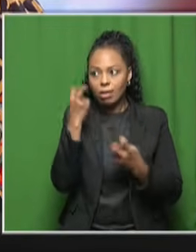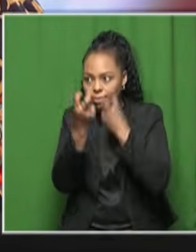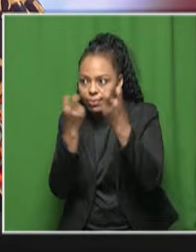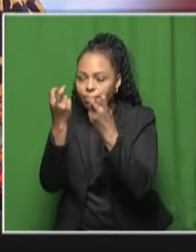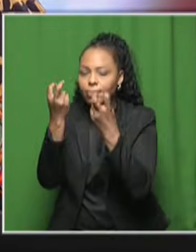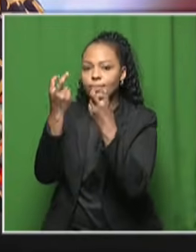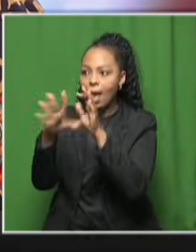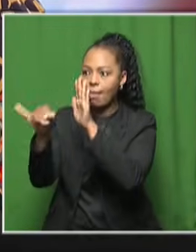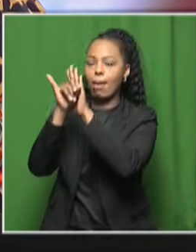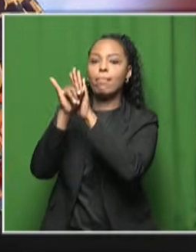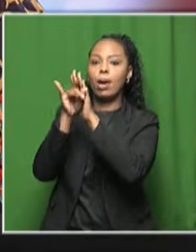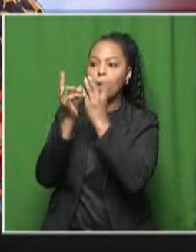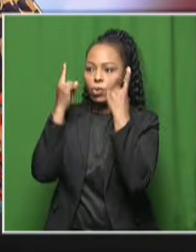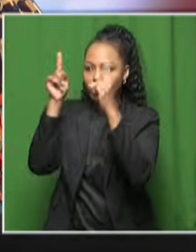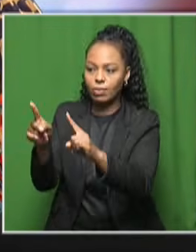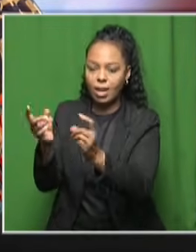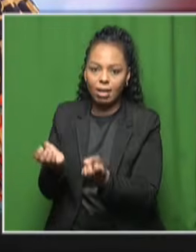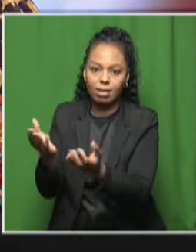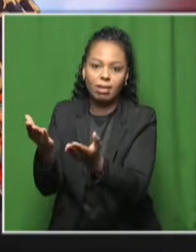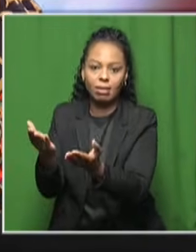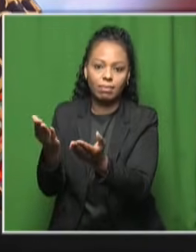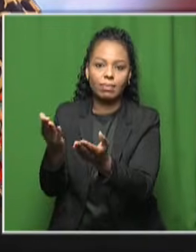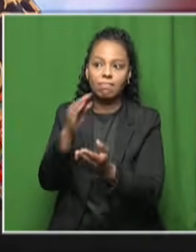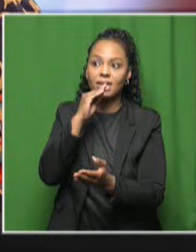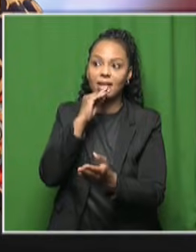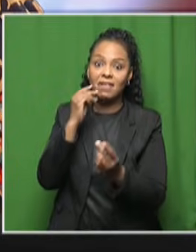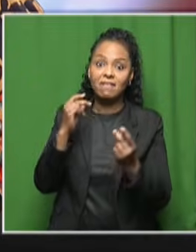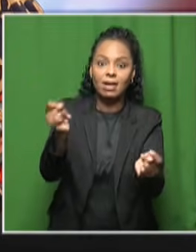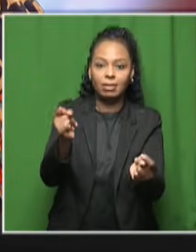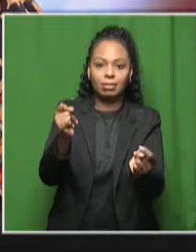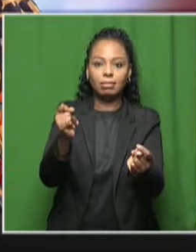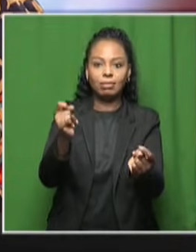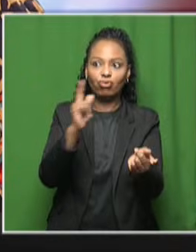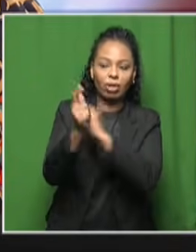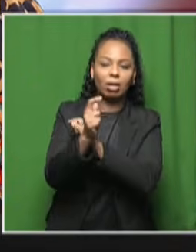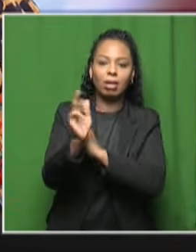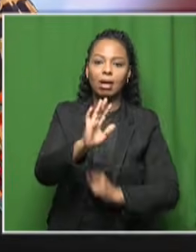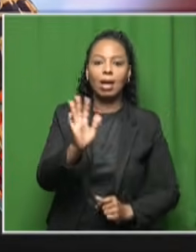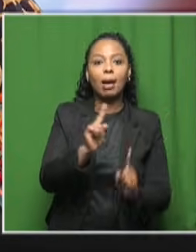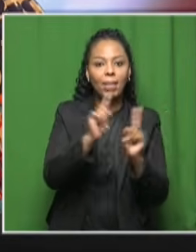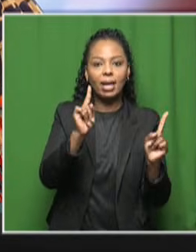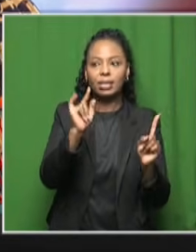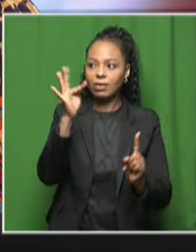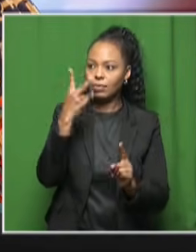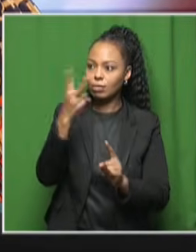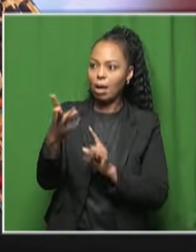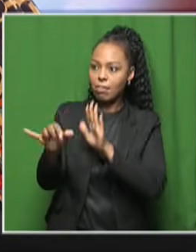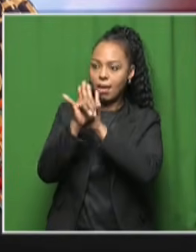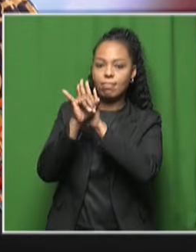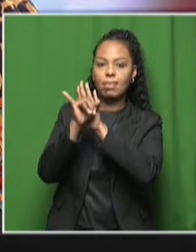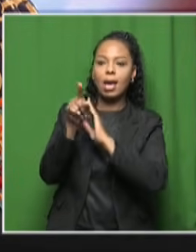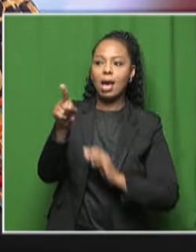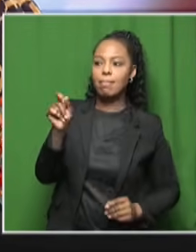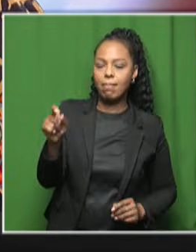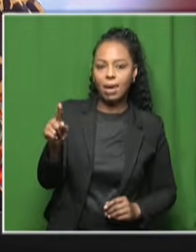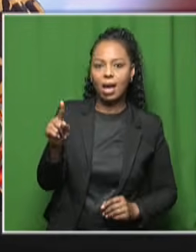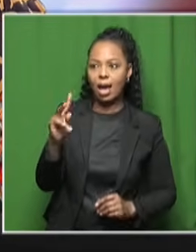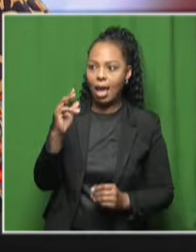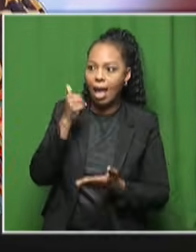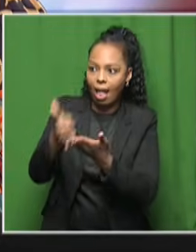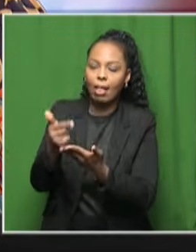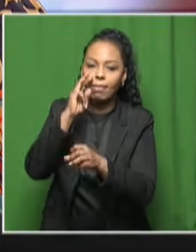do that, if it's not going to change overnight, but if it's a consistent effort in making an impact in those various